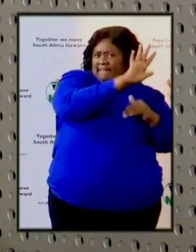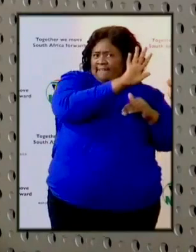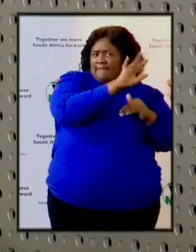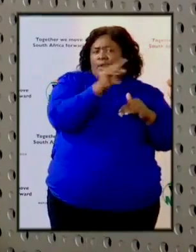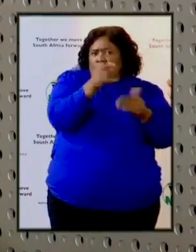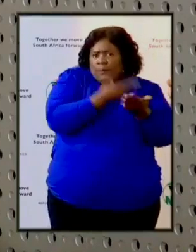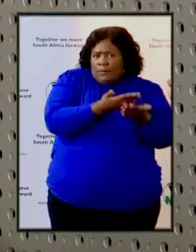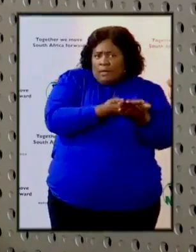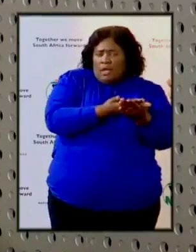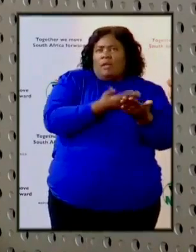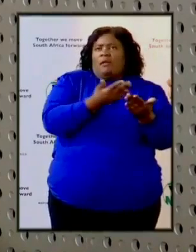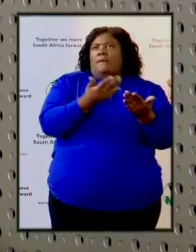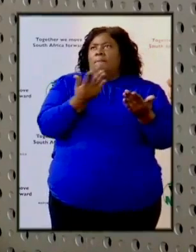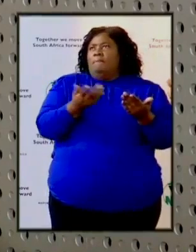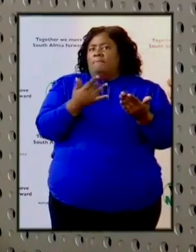do